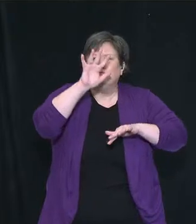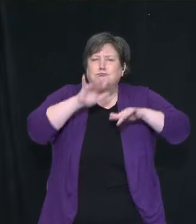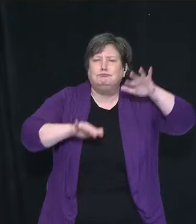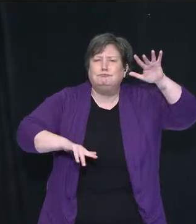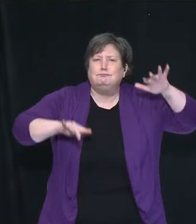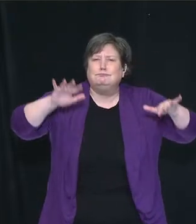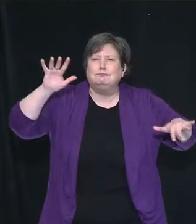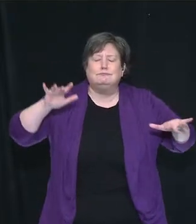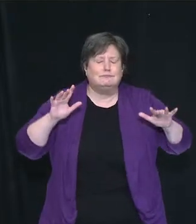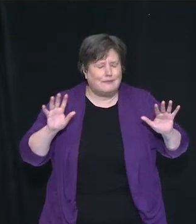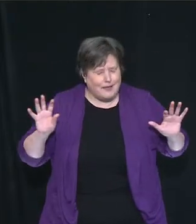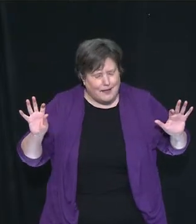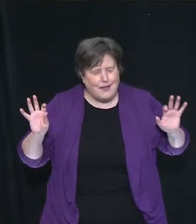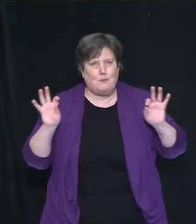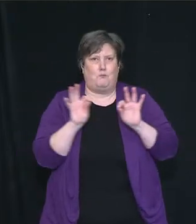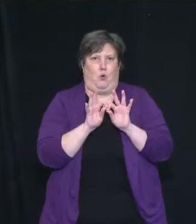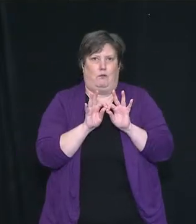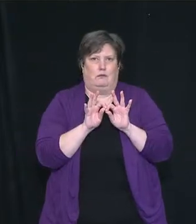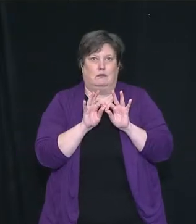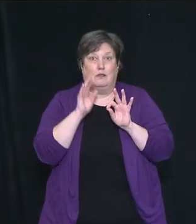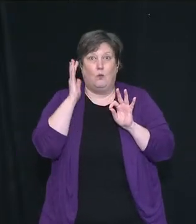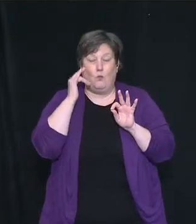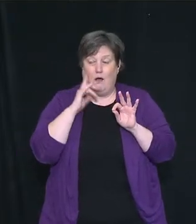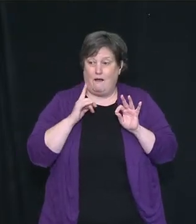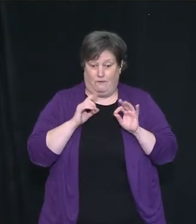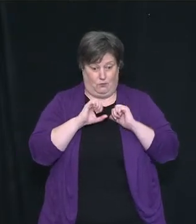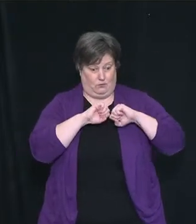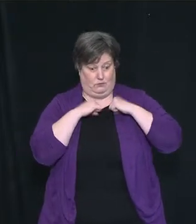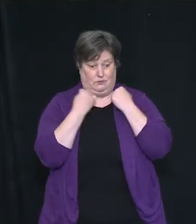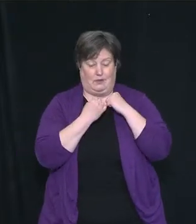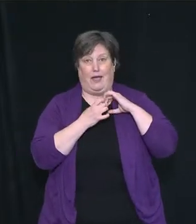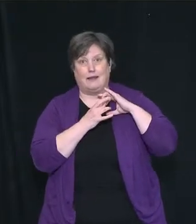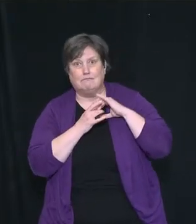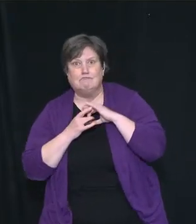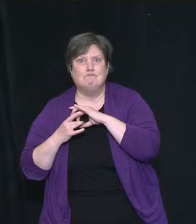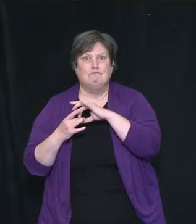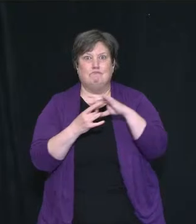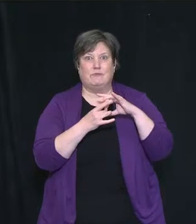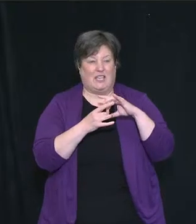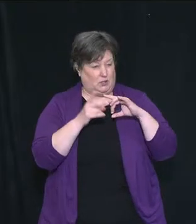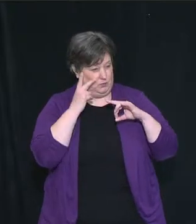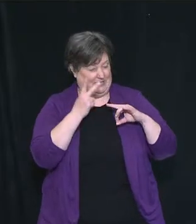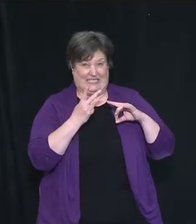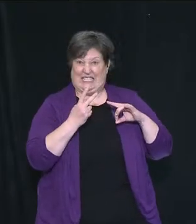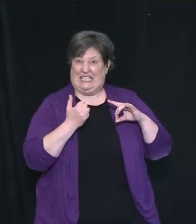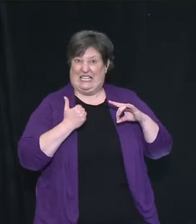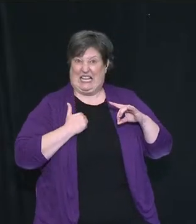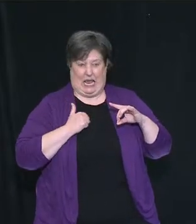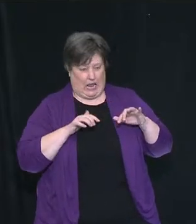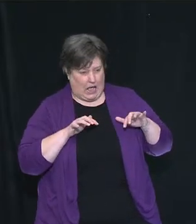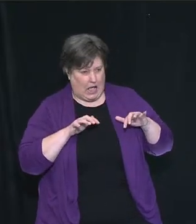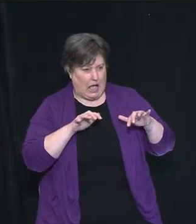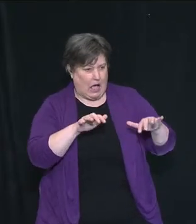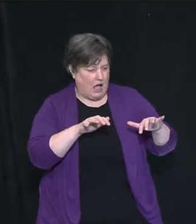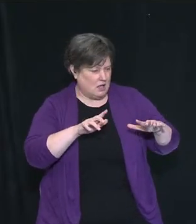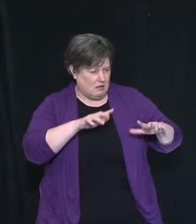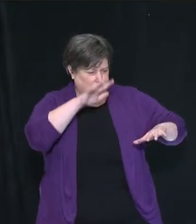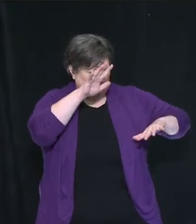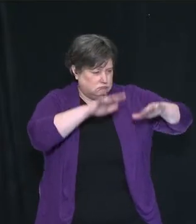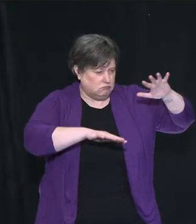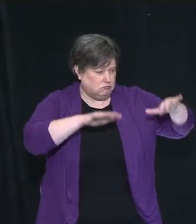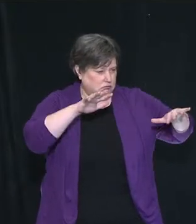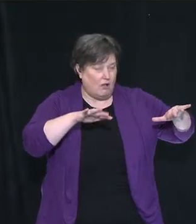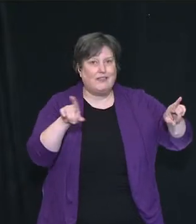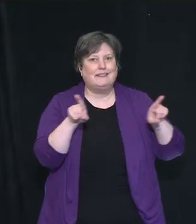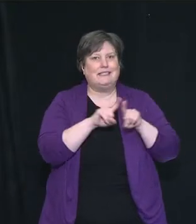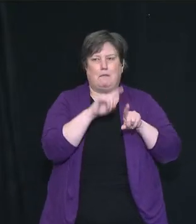Multiculturalism is fundamental for the cohesiveness of a society as diverse as the dappled colors of the foliage of the